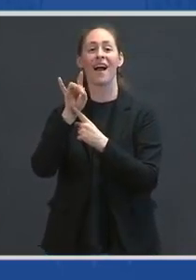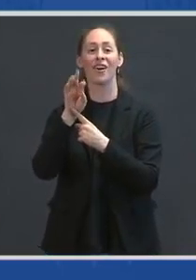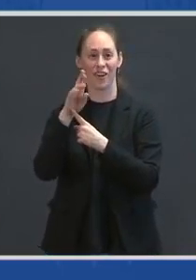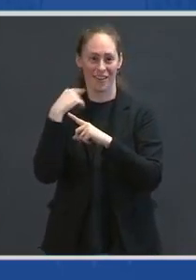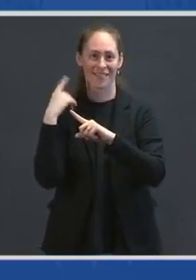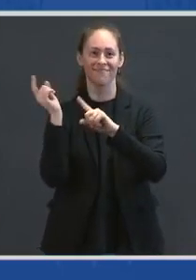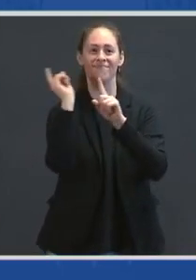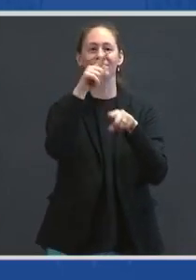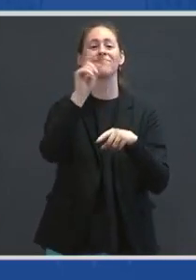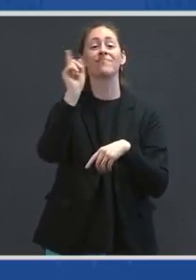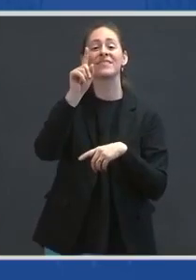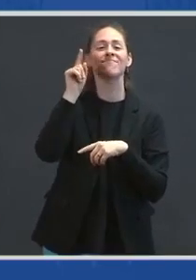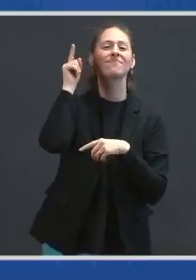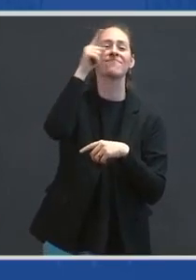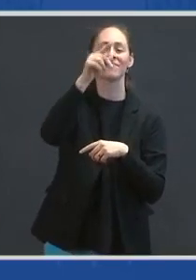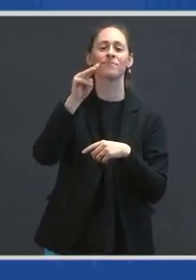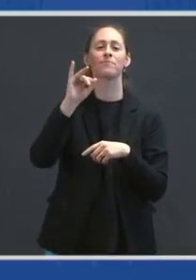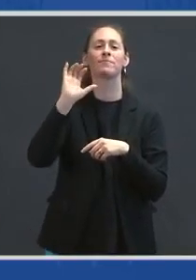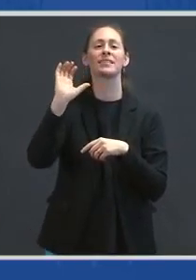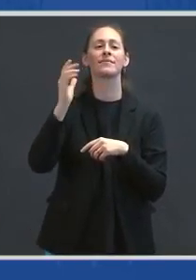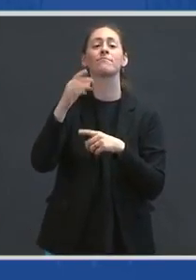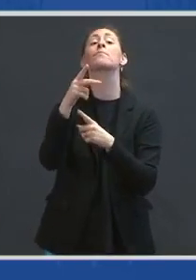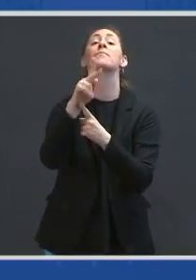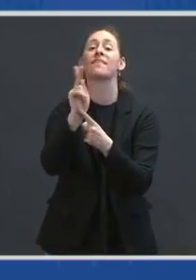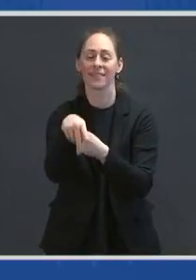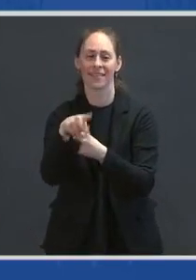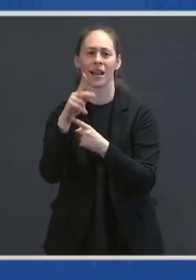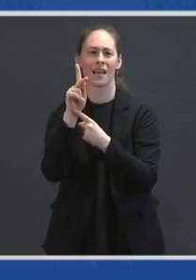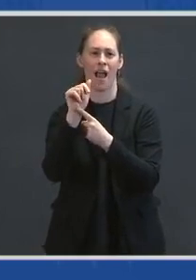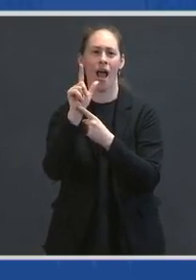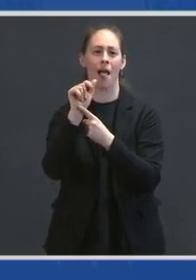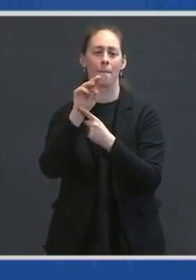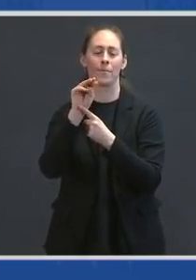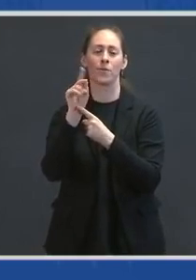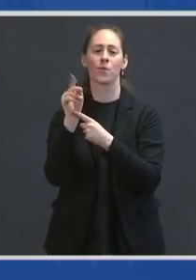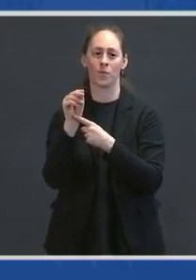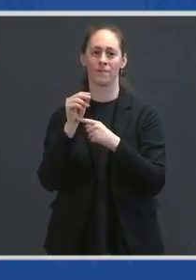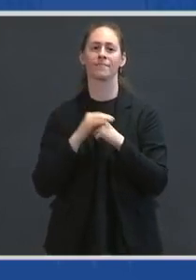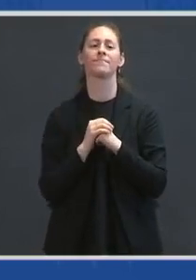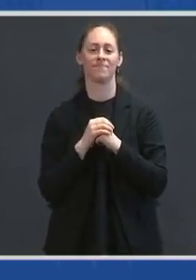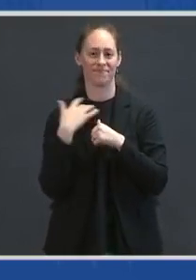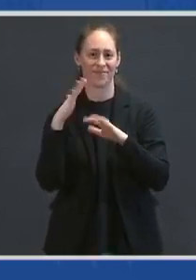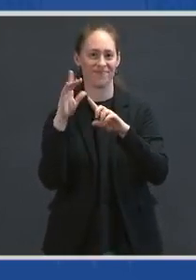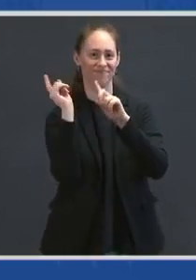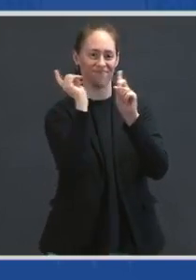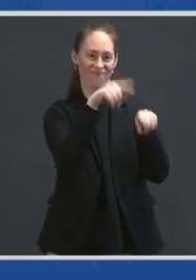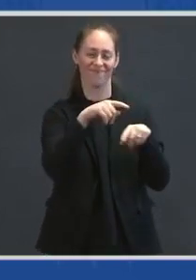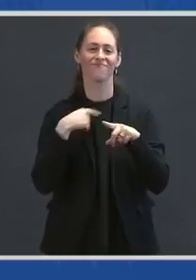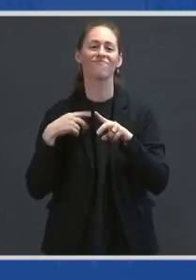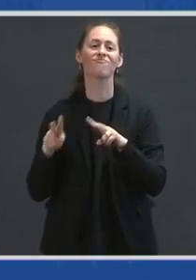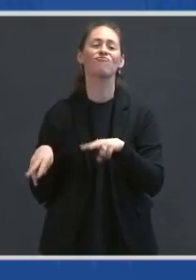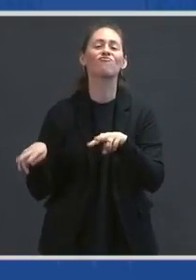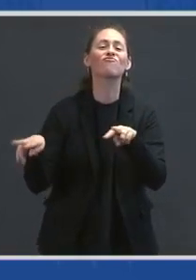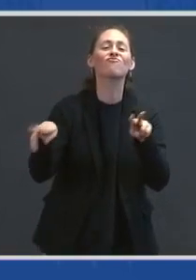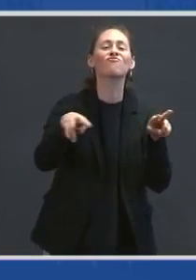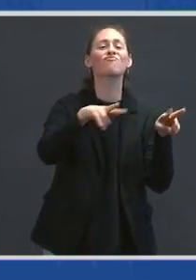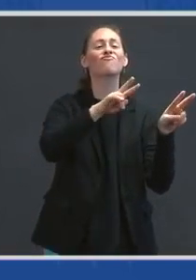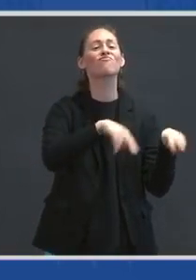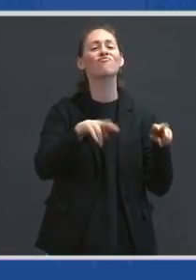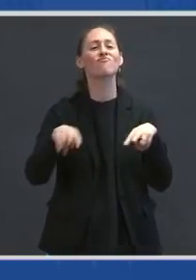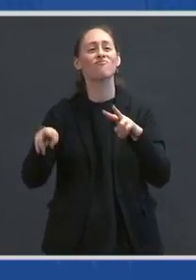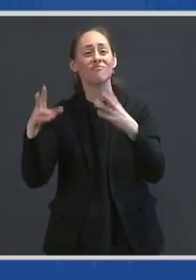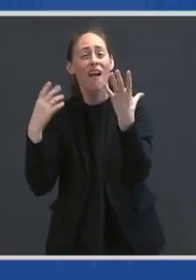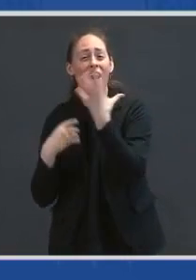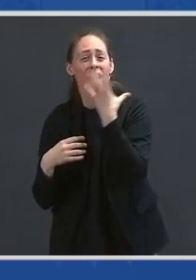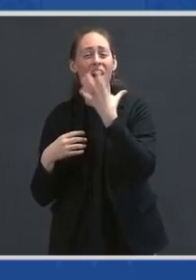Michigan. It's incredible, the precision, the safety, the pride, and the sense of purpose everyone